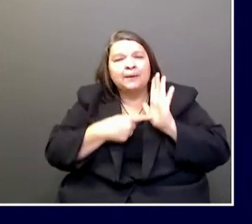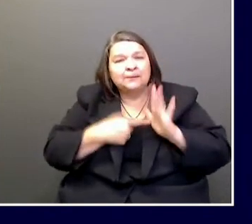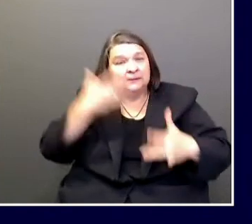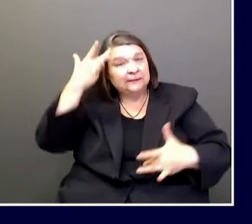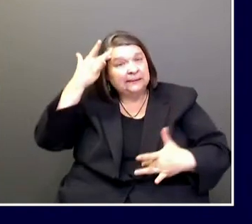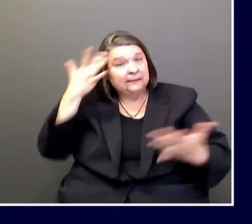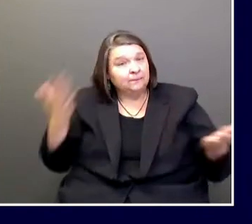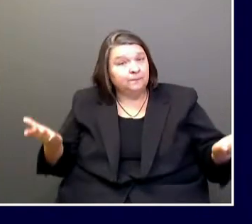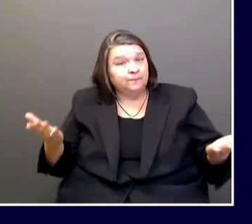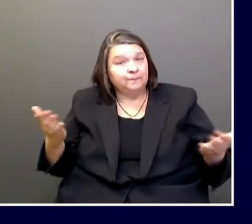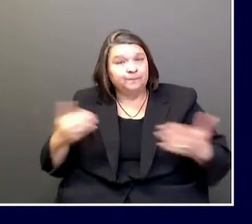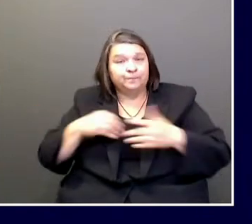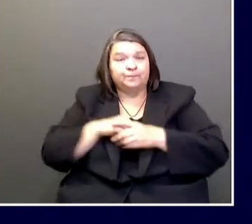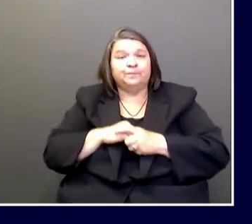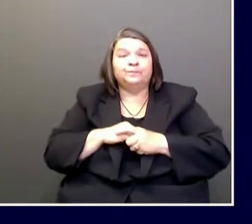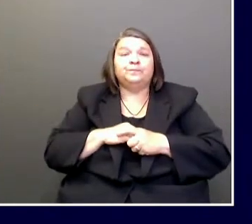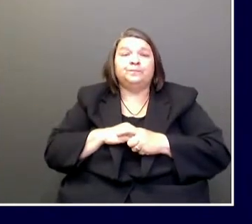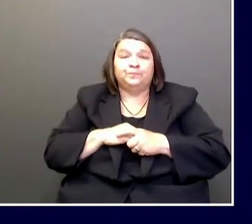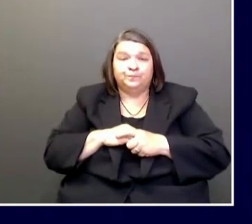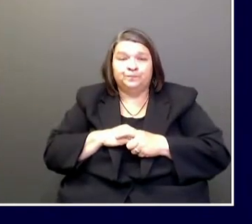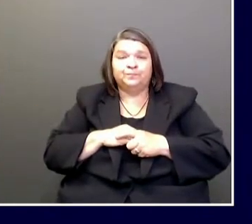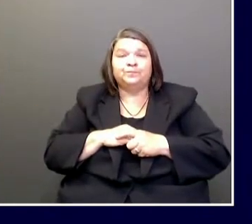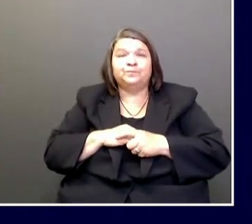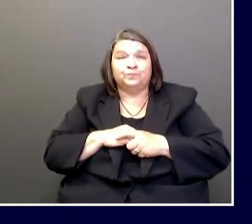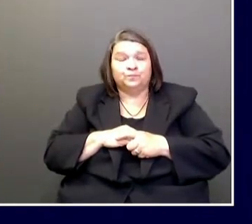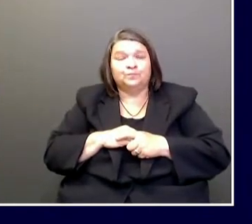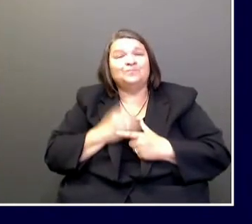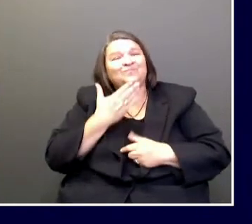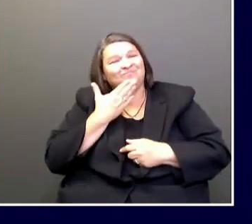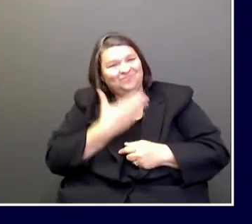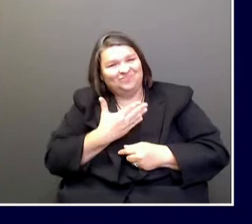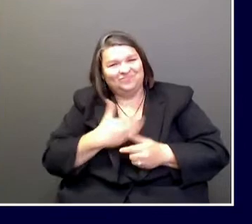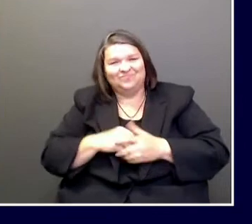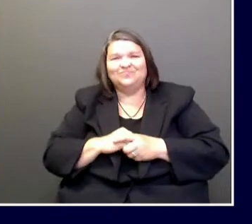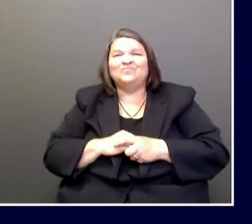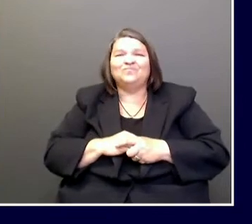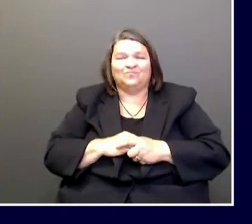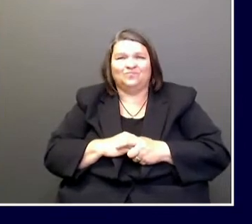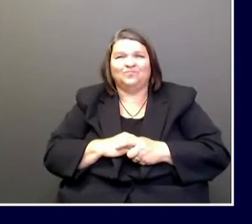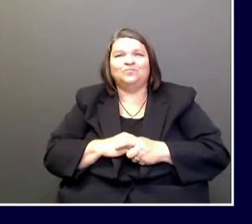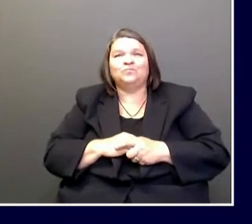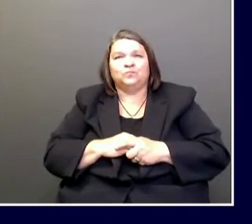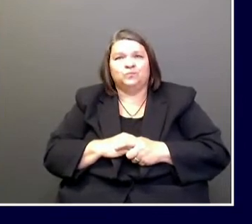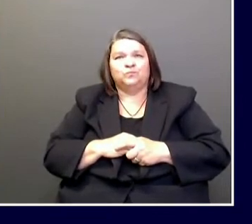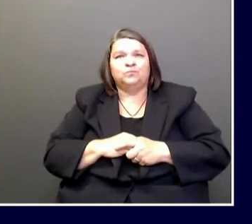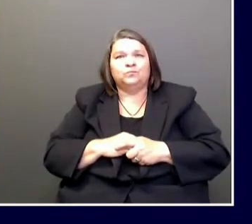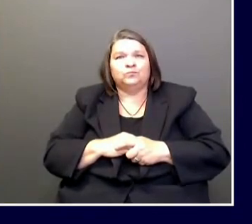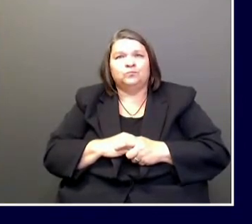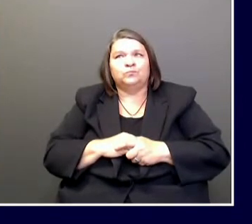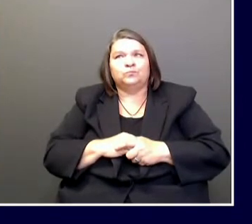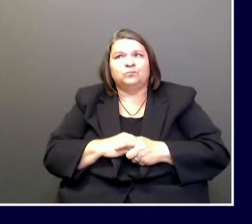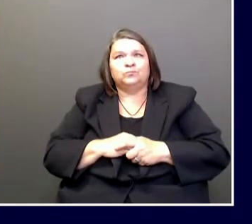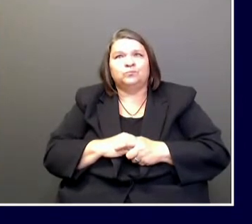Thank you both. Thanks a lot, Chris. I want to,